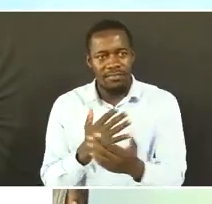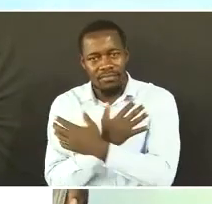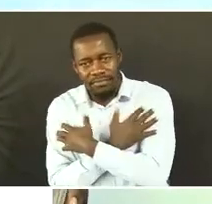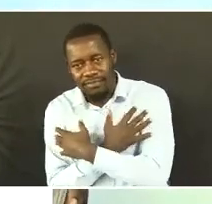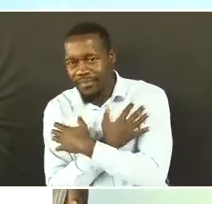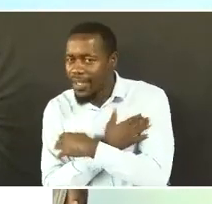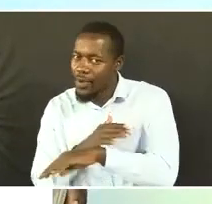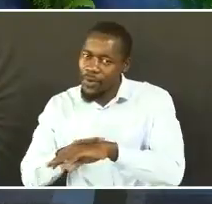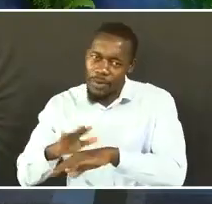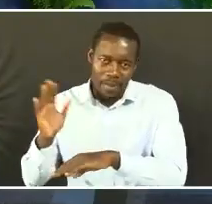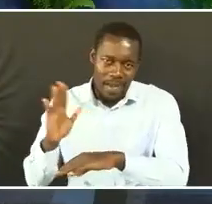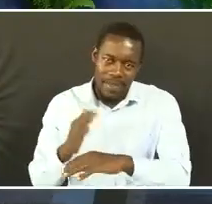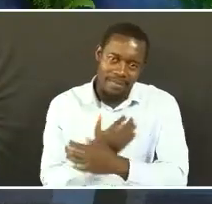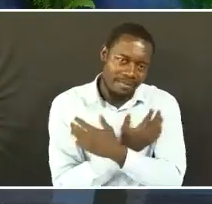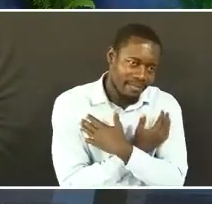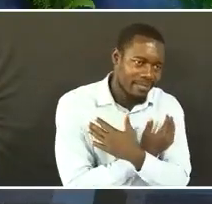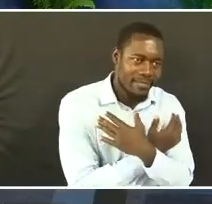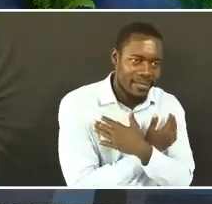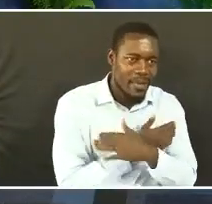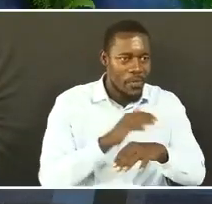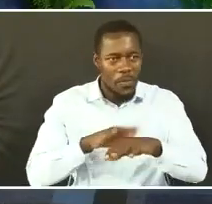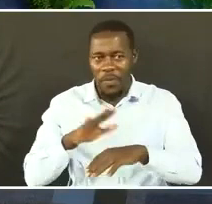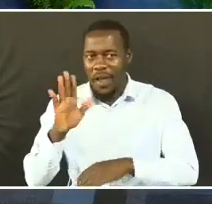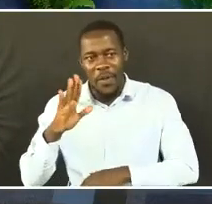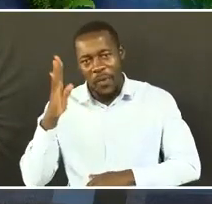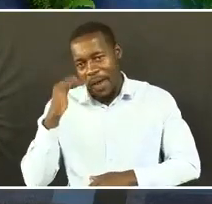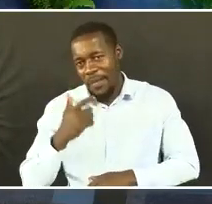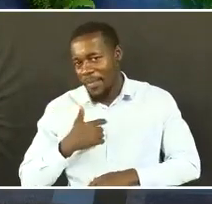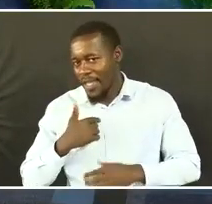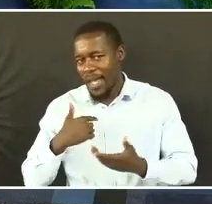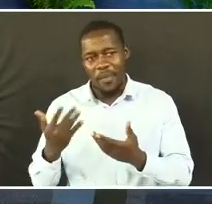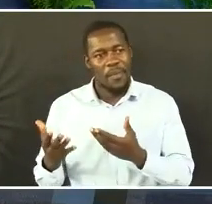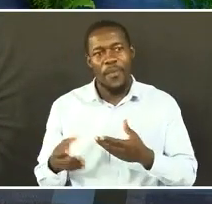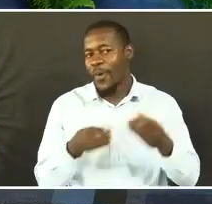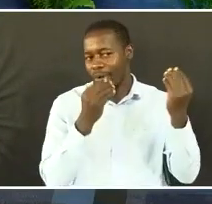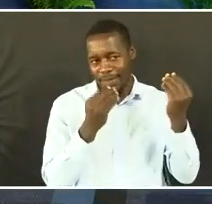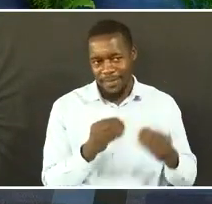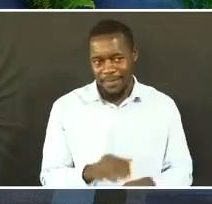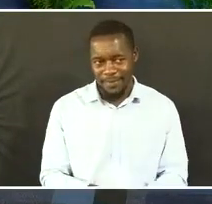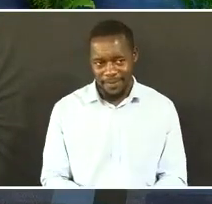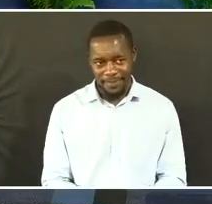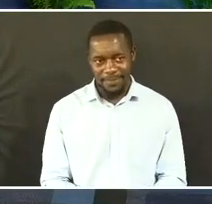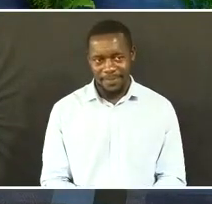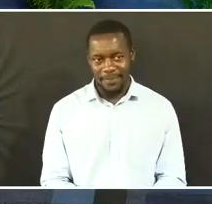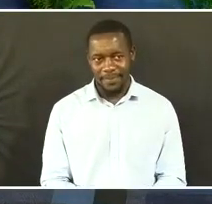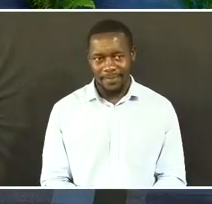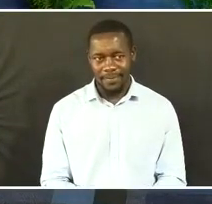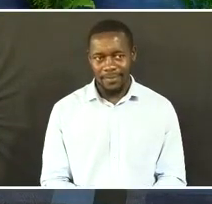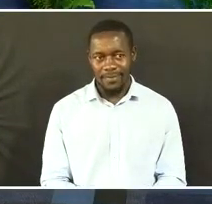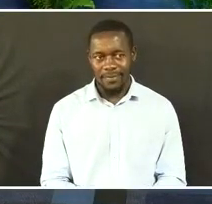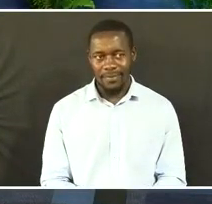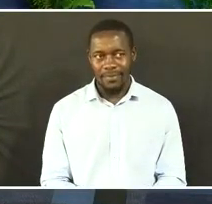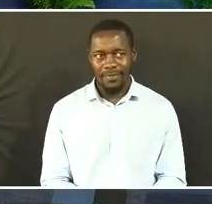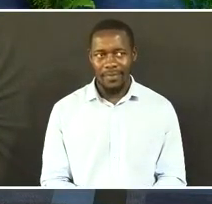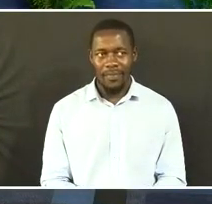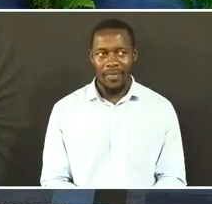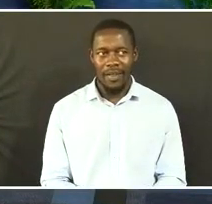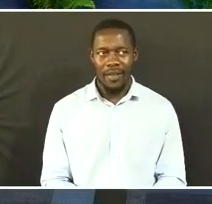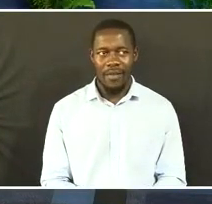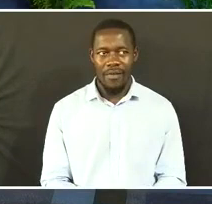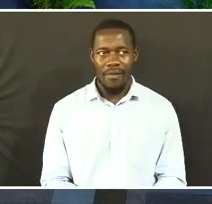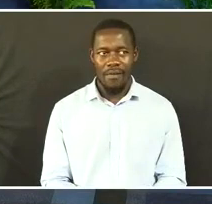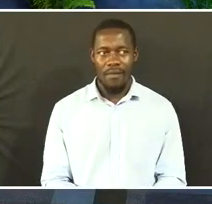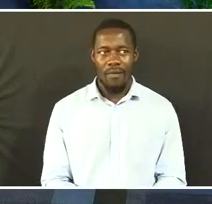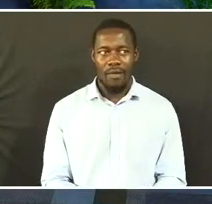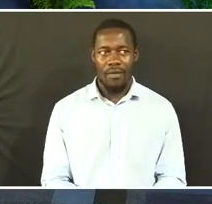fashion trends, perchance, elderly folk, you can take a commercial break from the sermon, but you may listen in as I